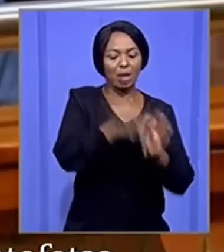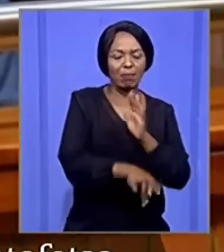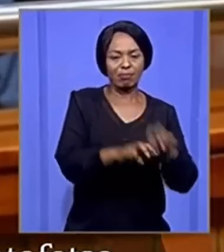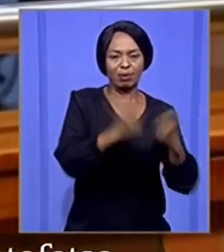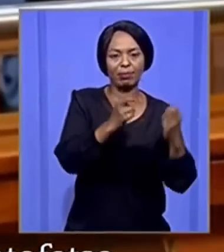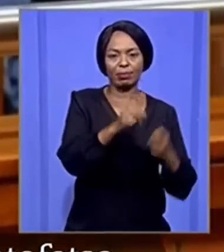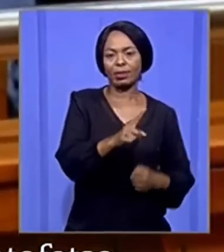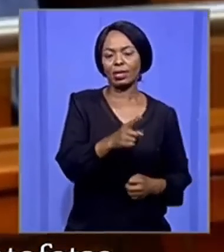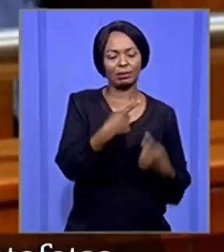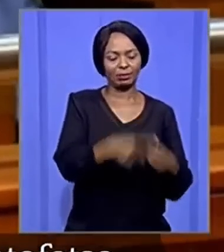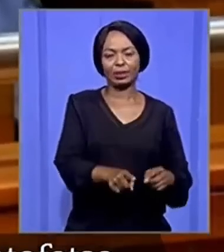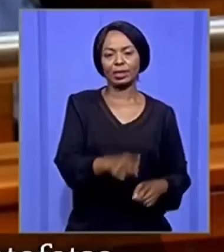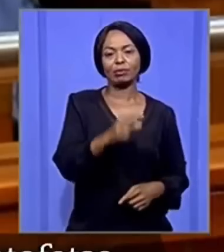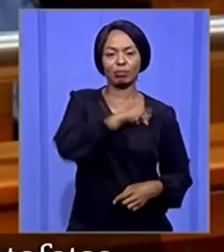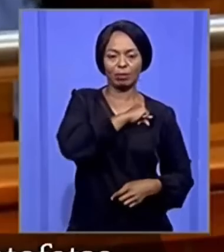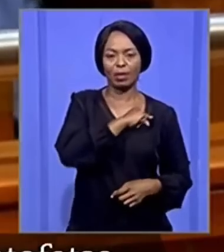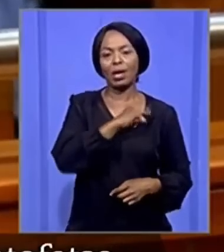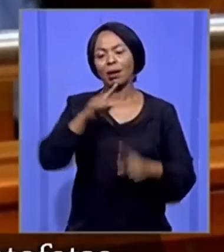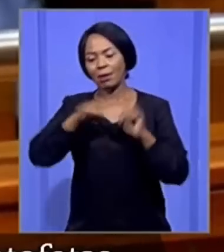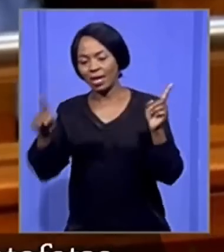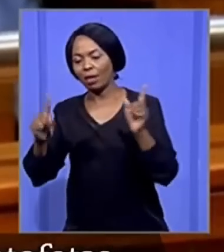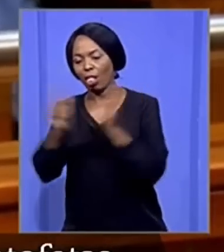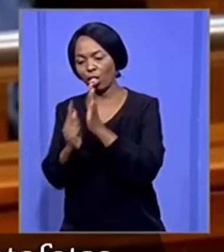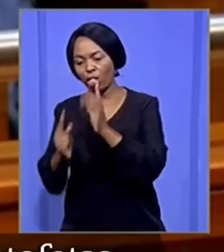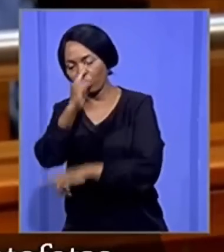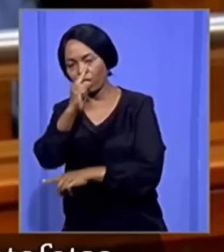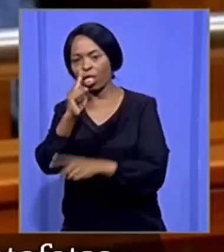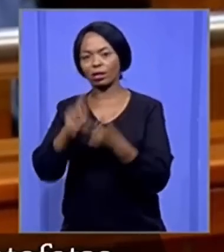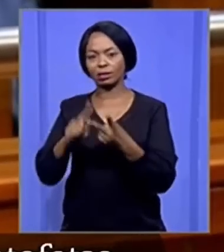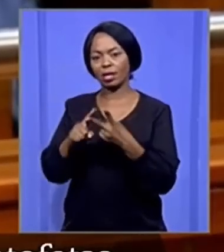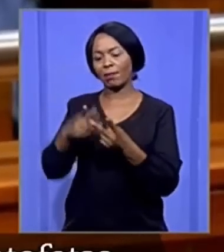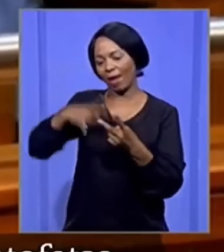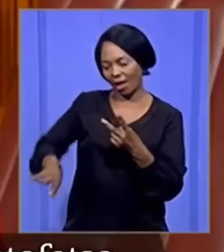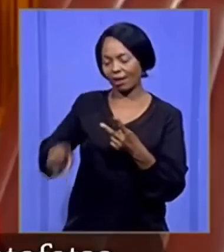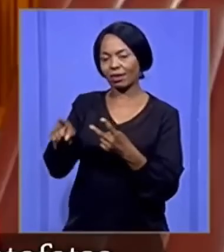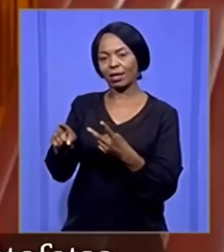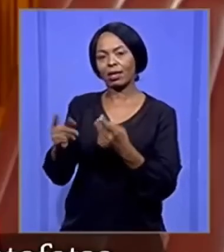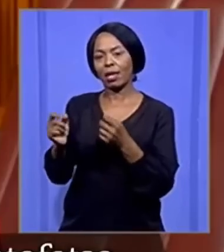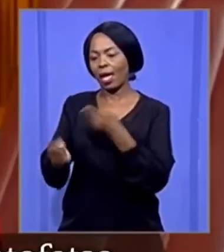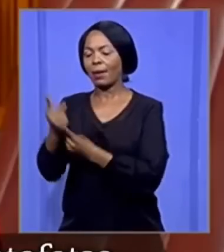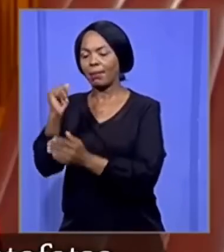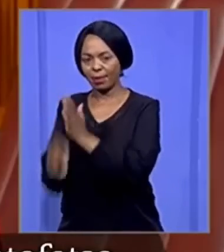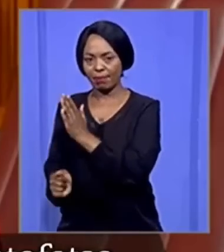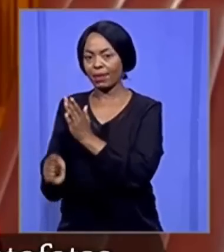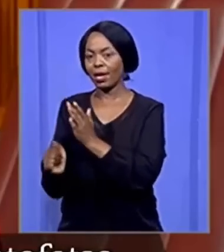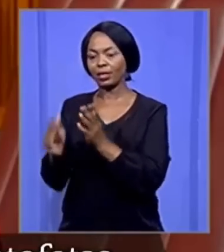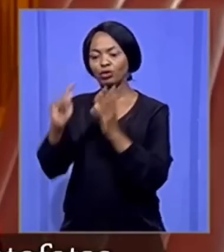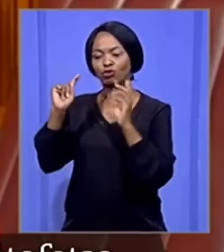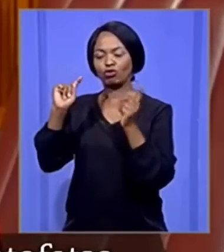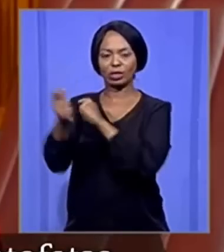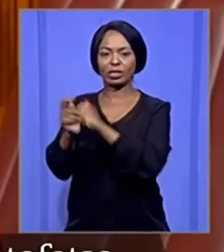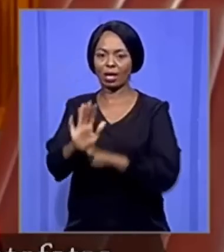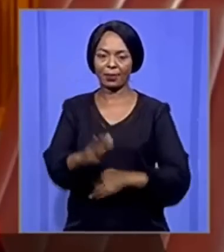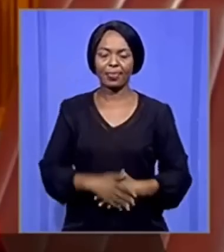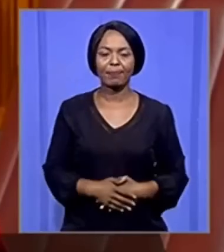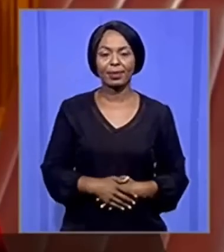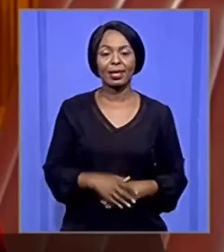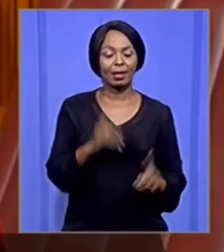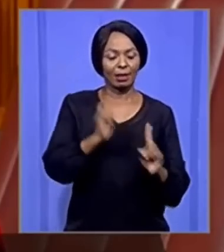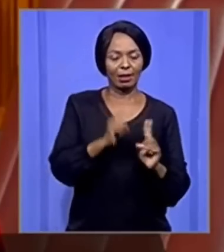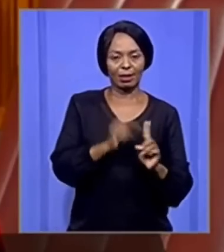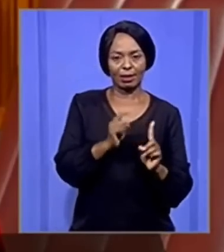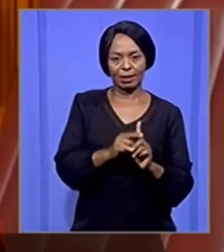go betelela le ya go nyatsa molao ga di a fetolwa. The accused is granted a discharge